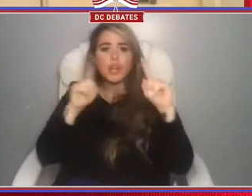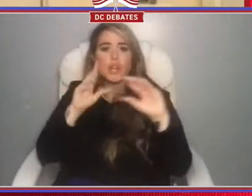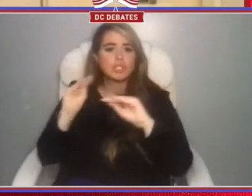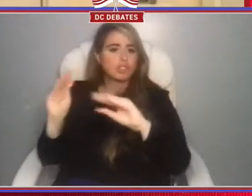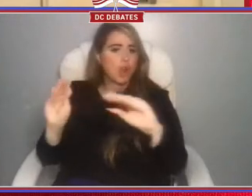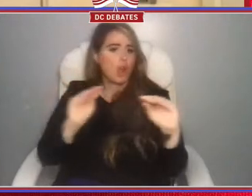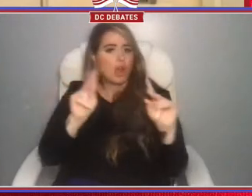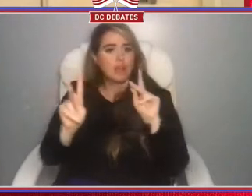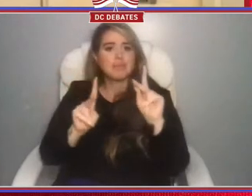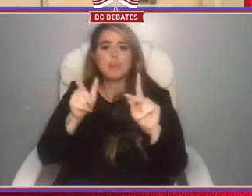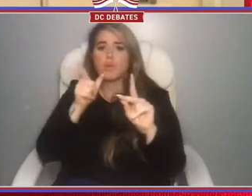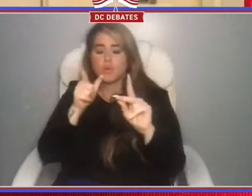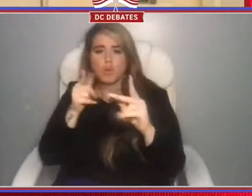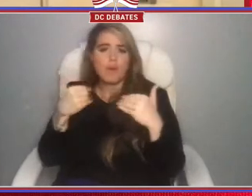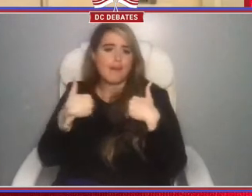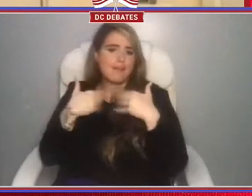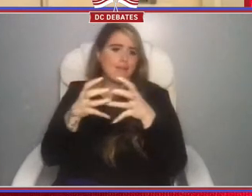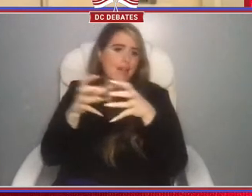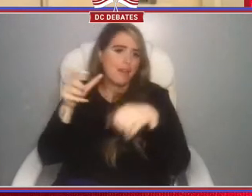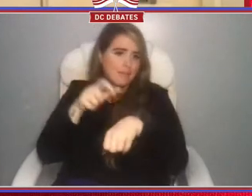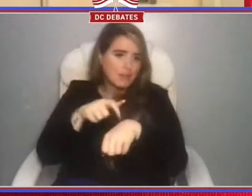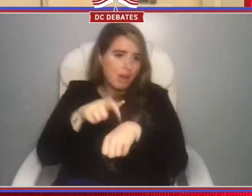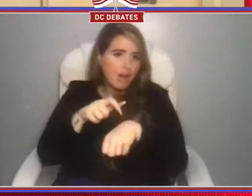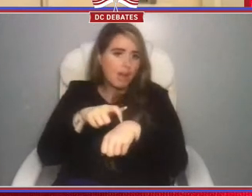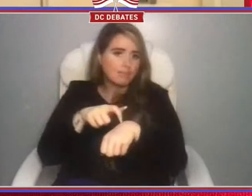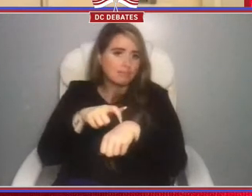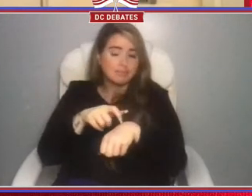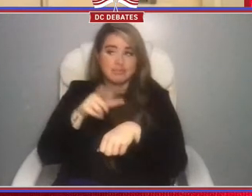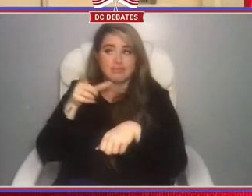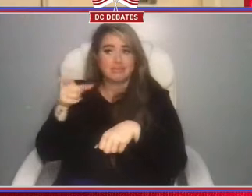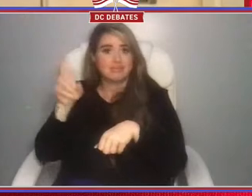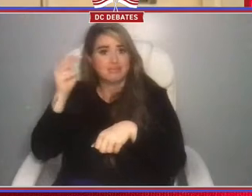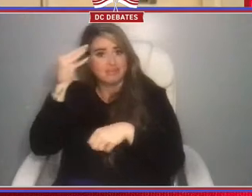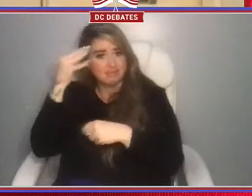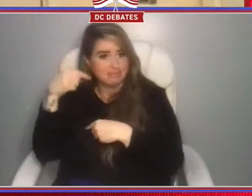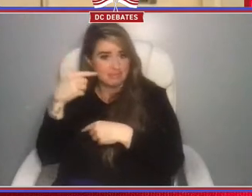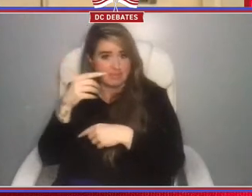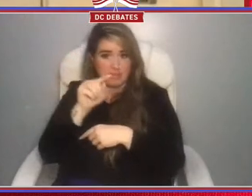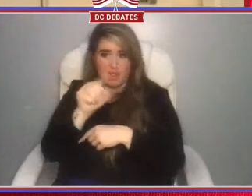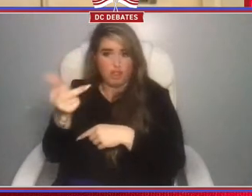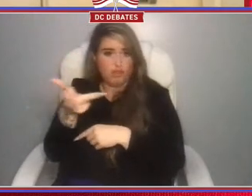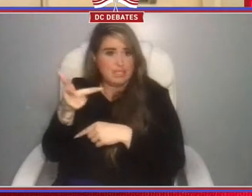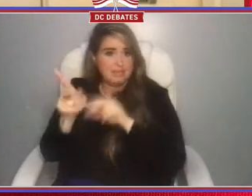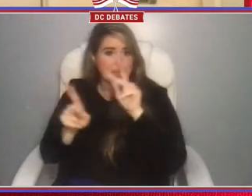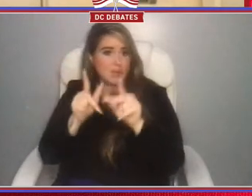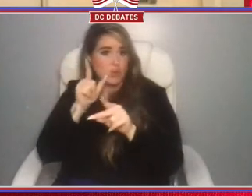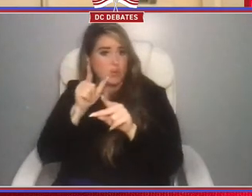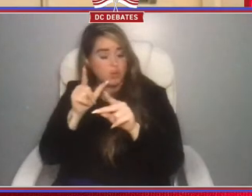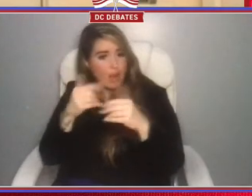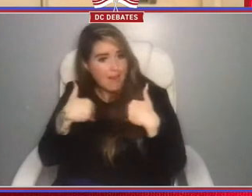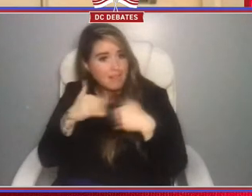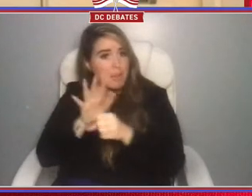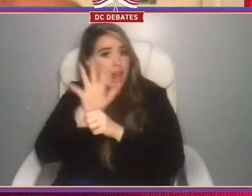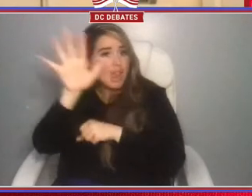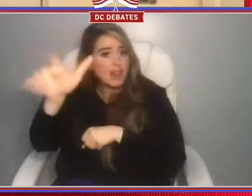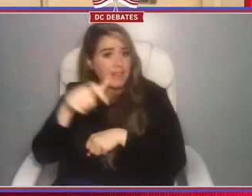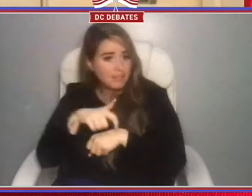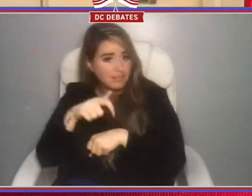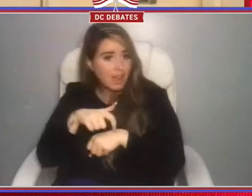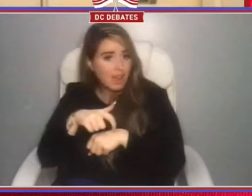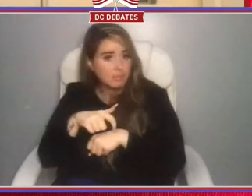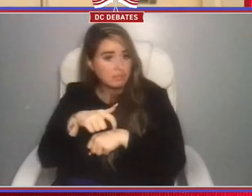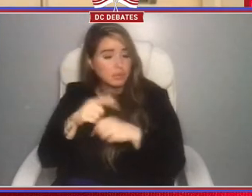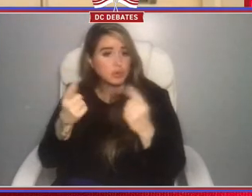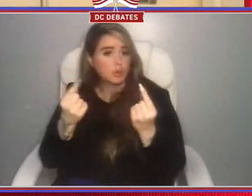a lot of time to do what they're talking about, all three. And I want the voters to really consider that. What I will do from